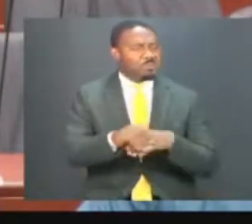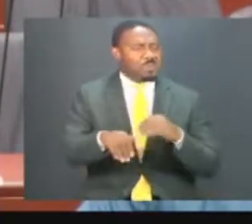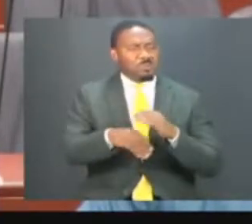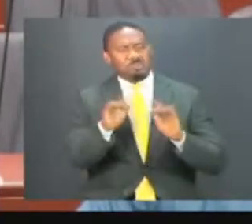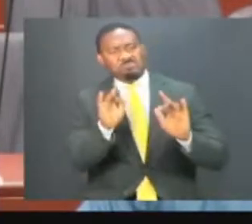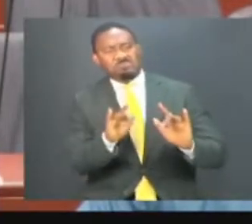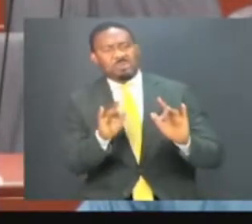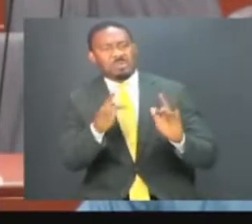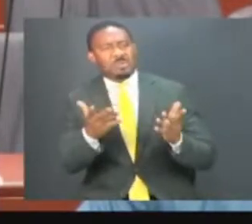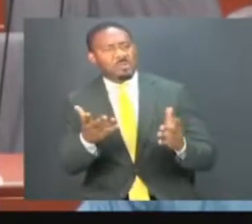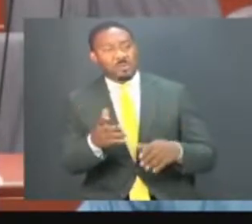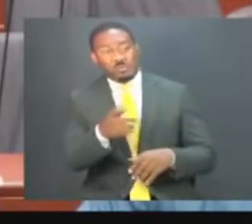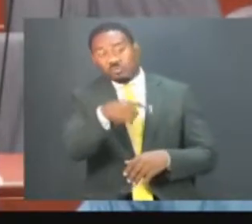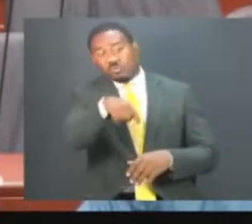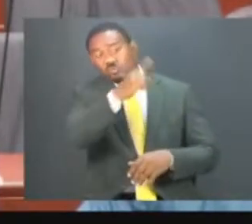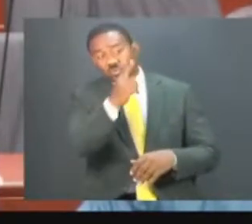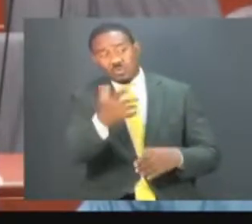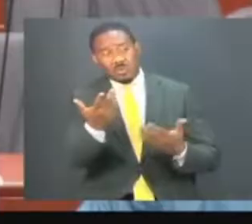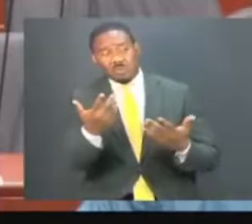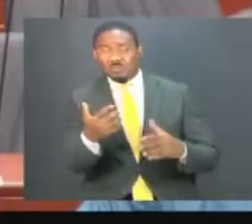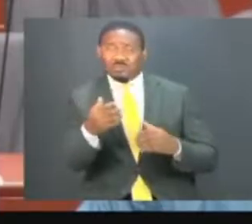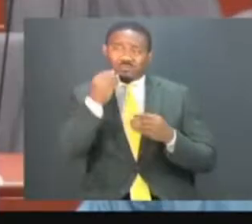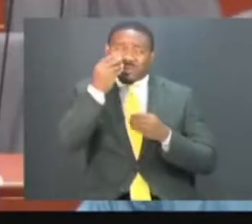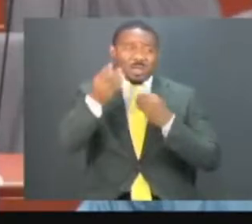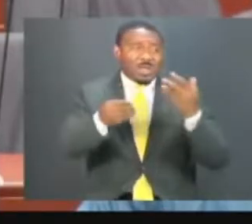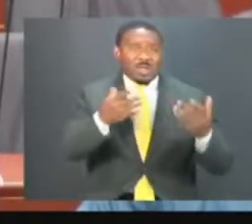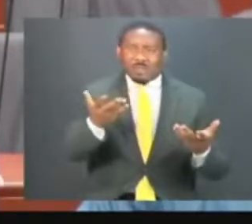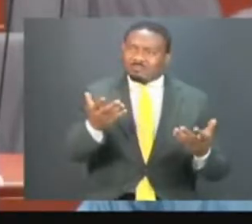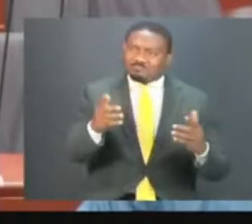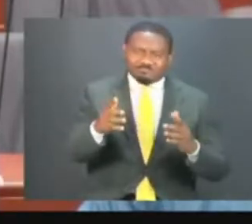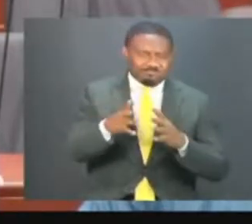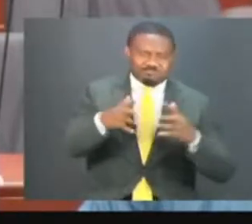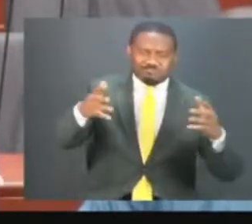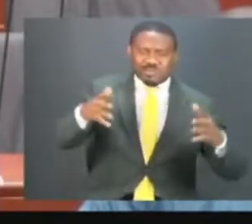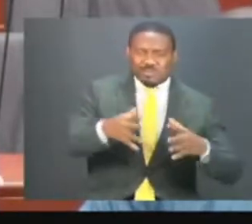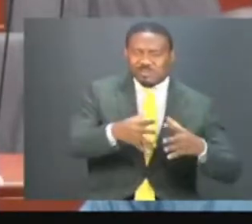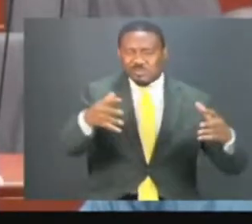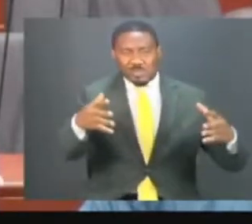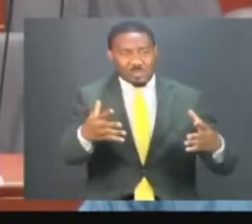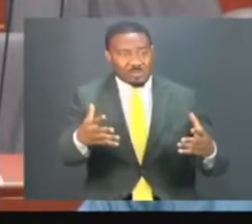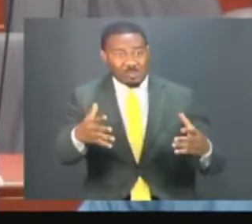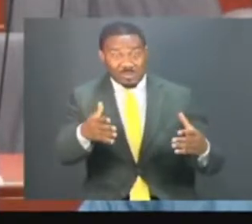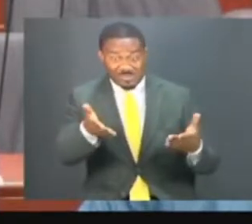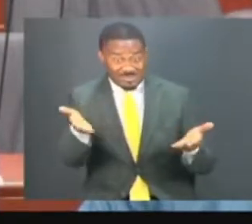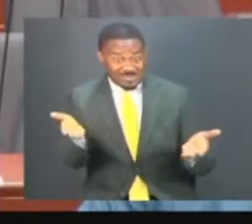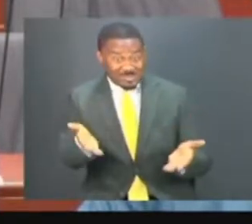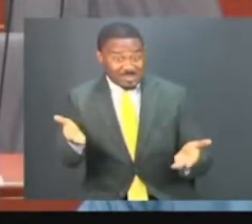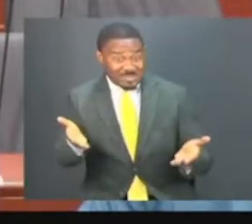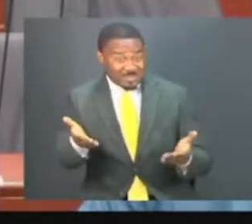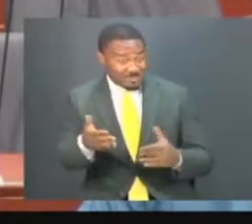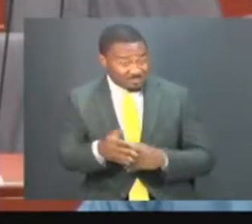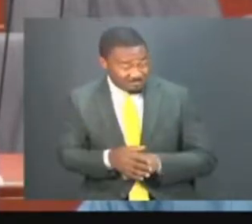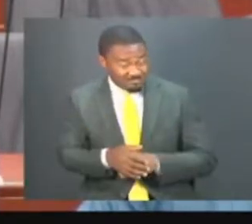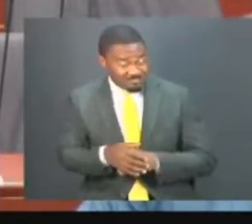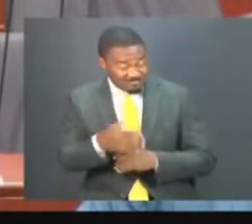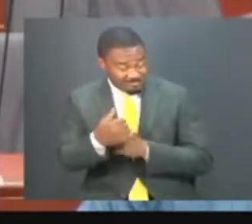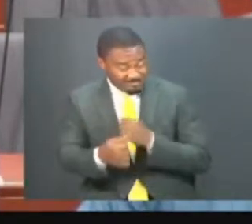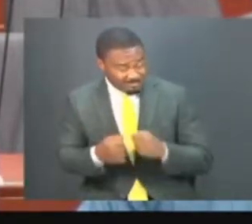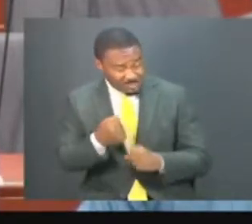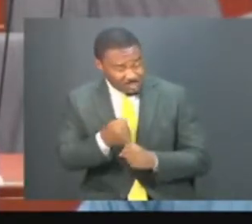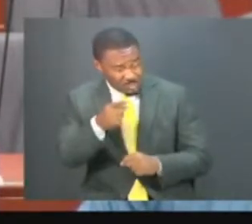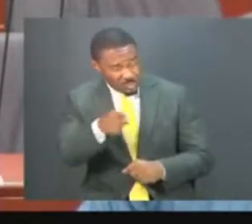are out there talking, you have majority, super majority. You come to the chamber and you are struggling. Go out there and call your